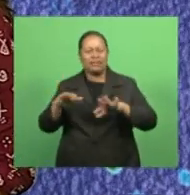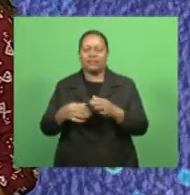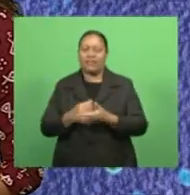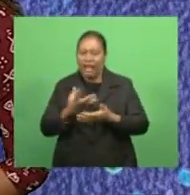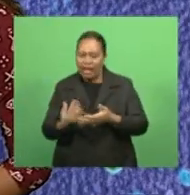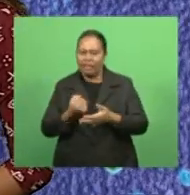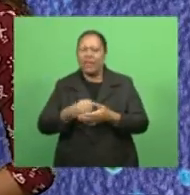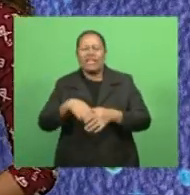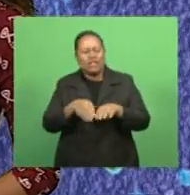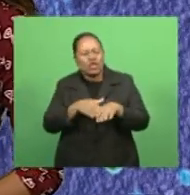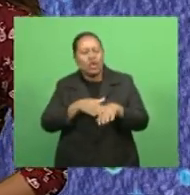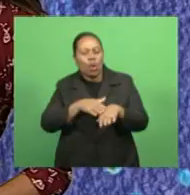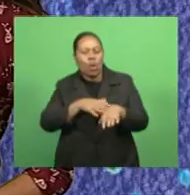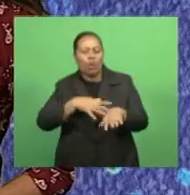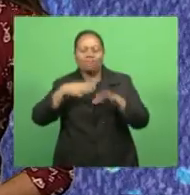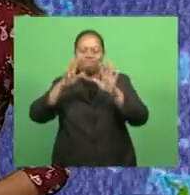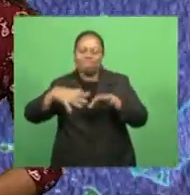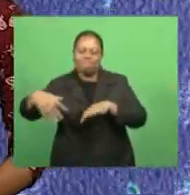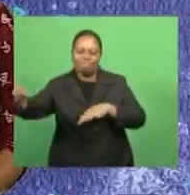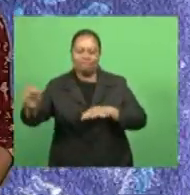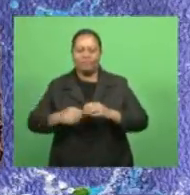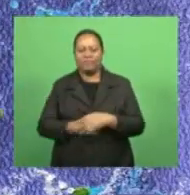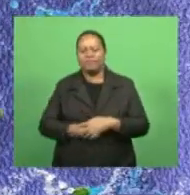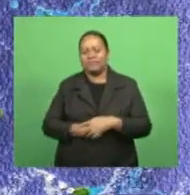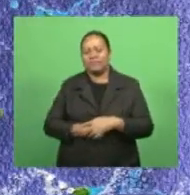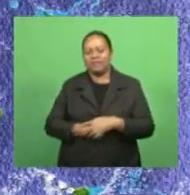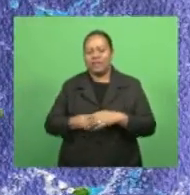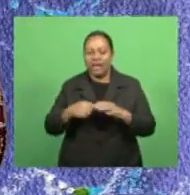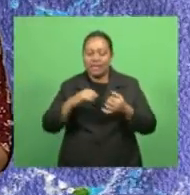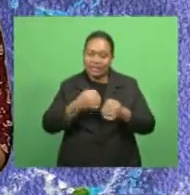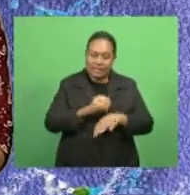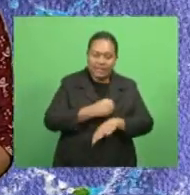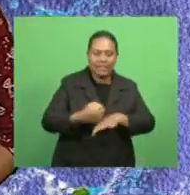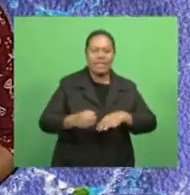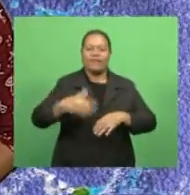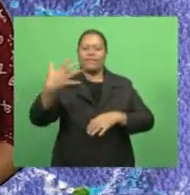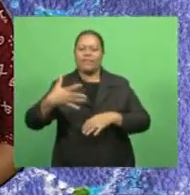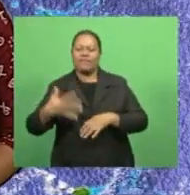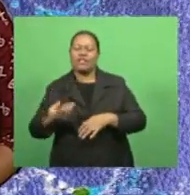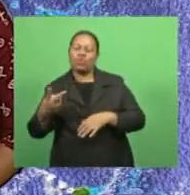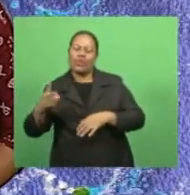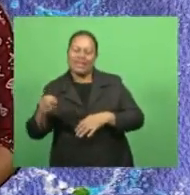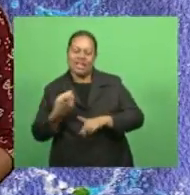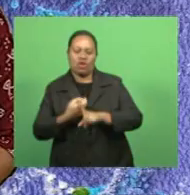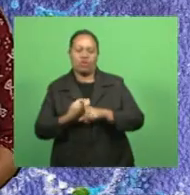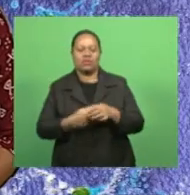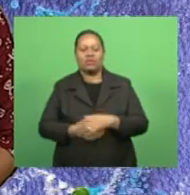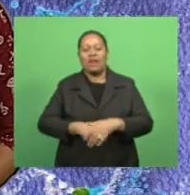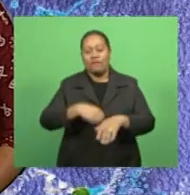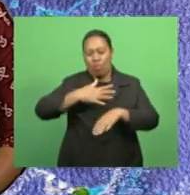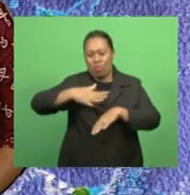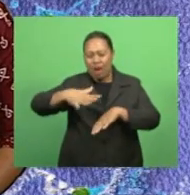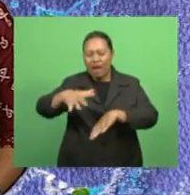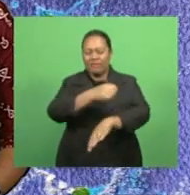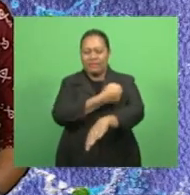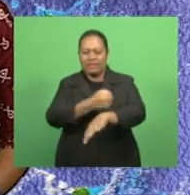will slowly drift away. At sea, southeast winds 15 to 25 knots, rough seas.